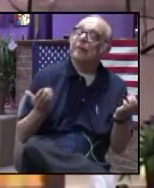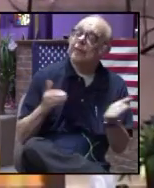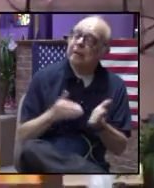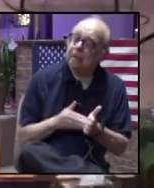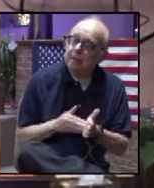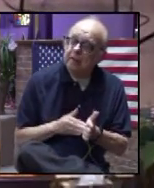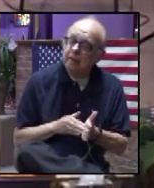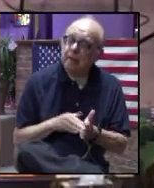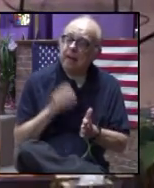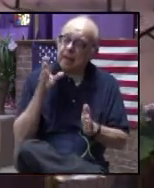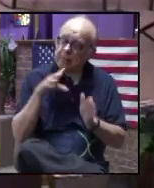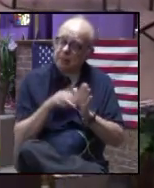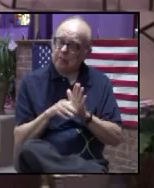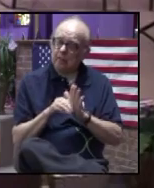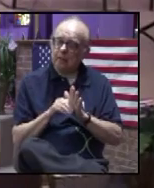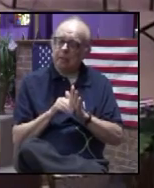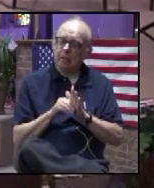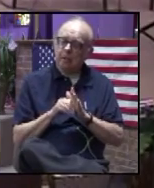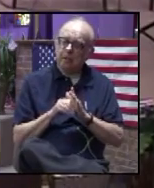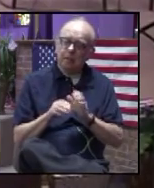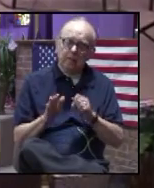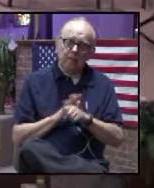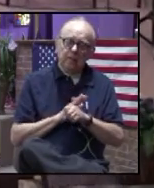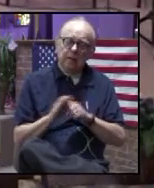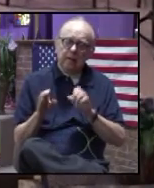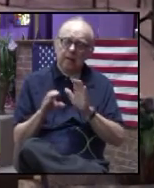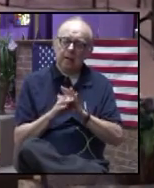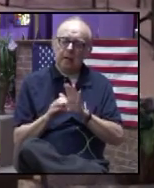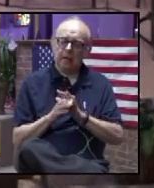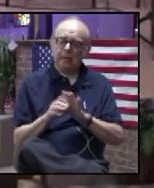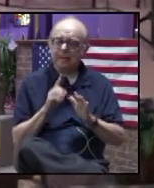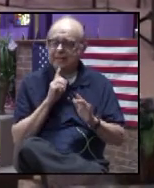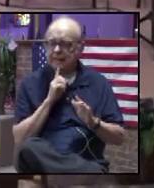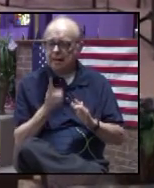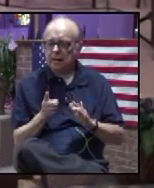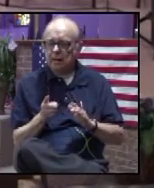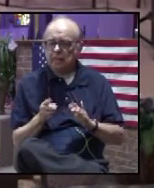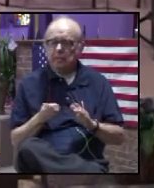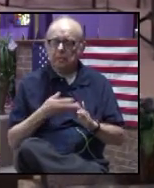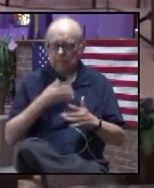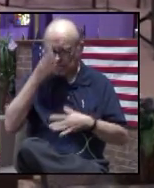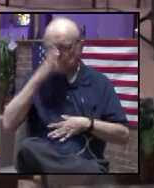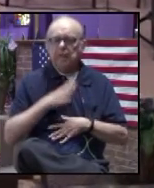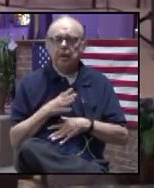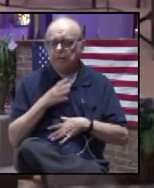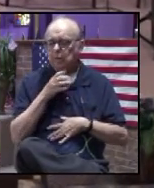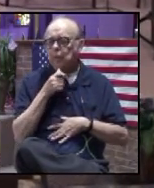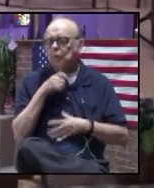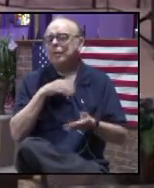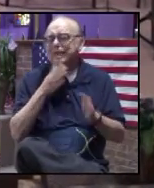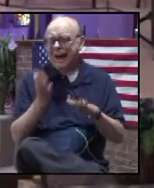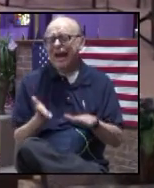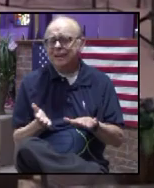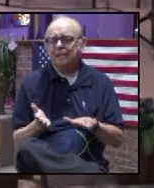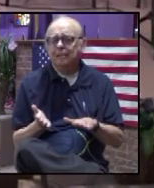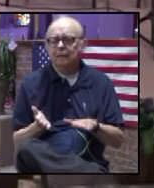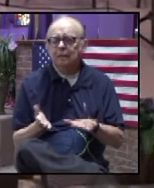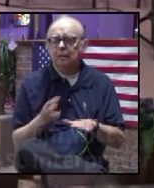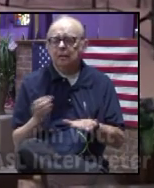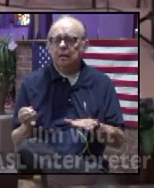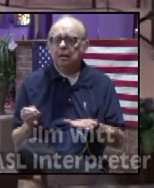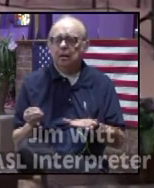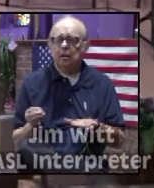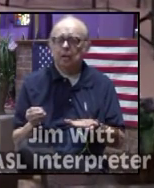In the movie, the whole main character was the young man who had died and